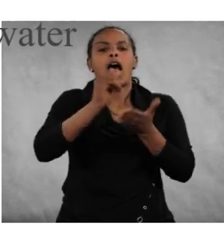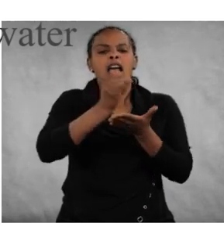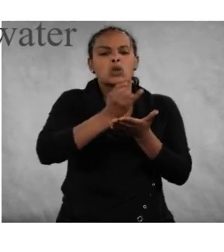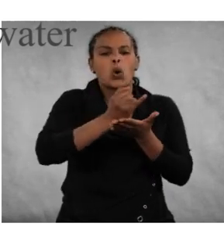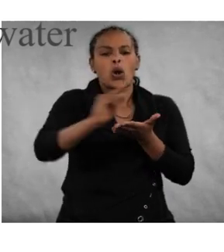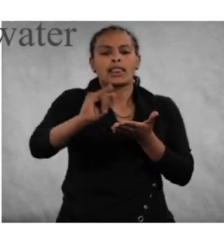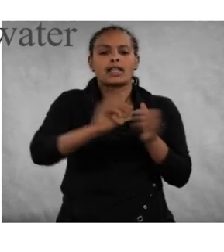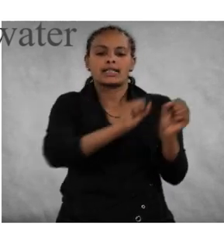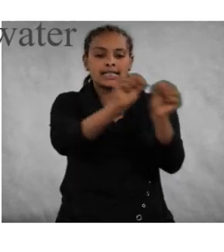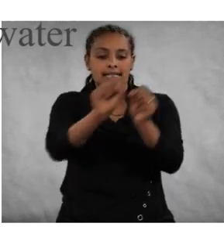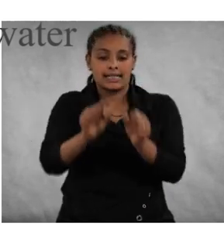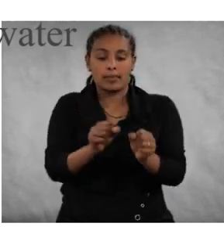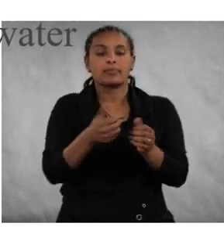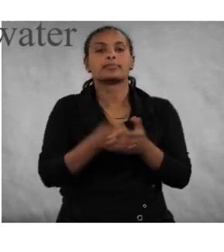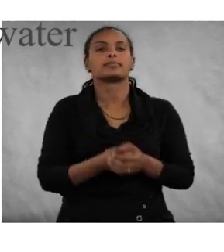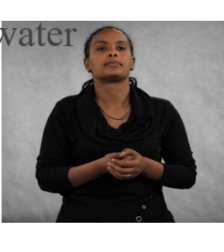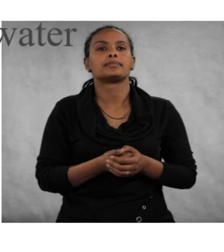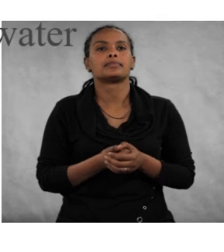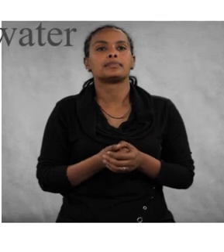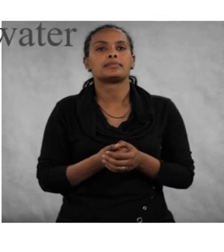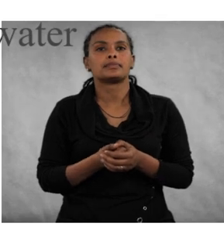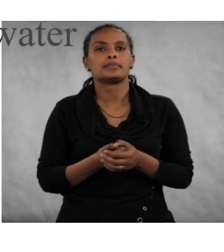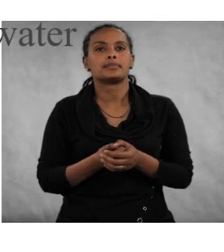isolated system.